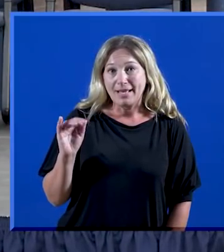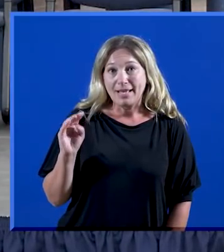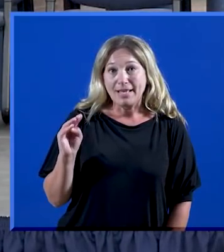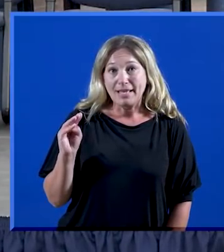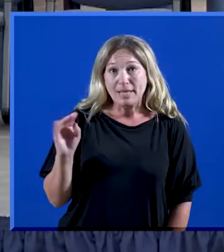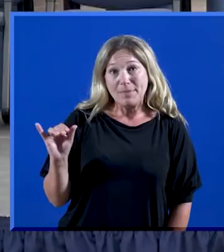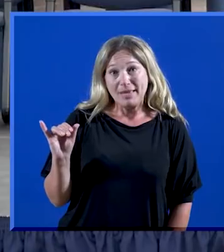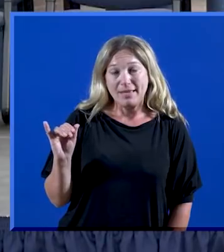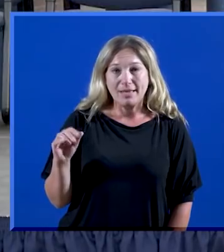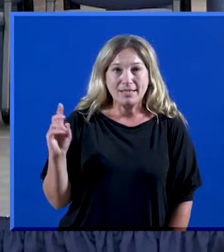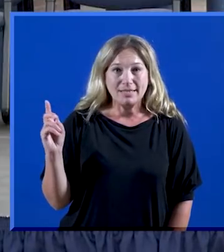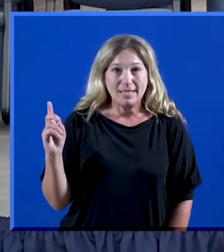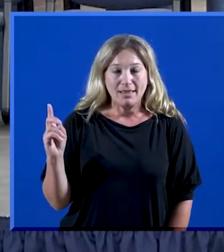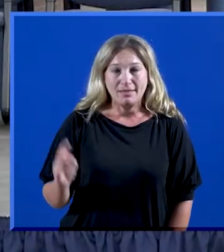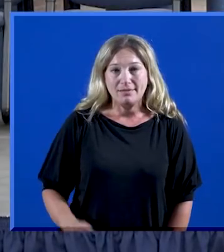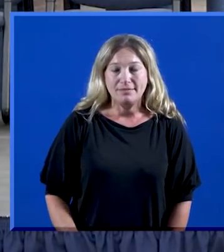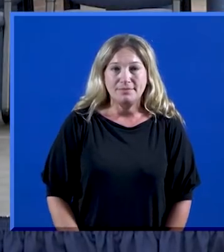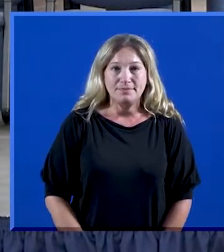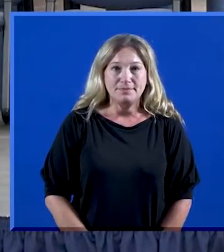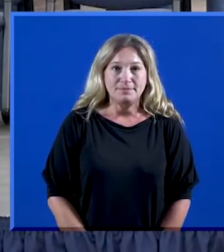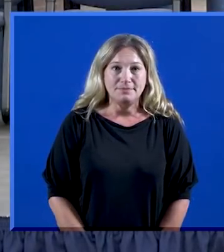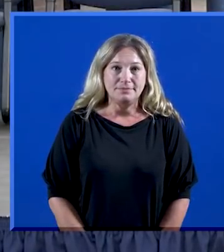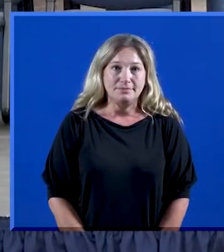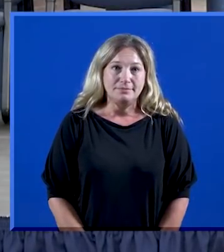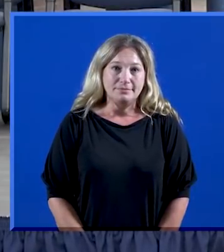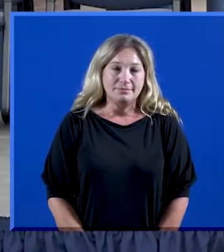Kimmy Dillon.